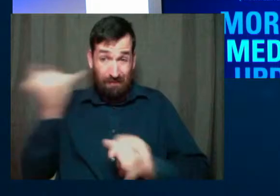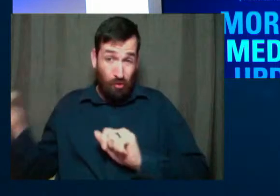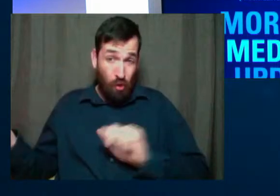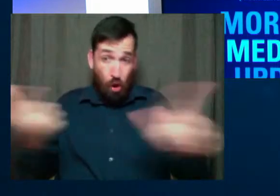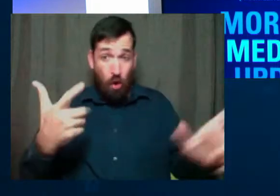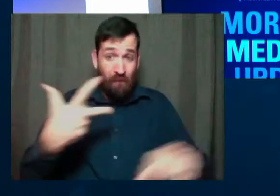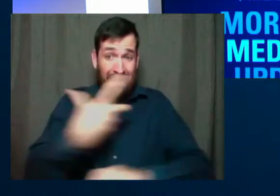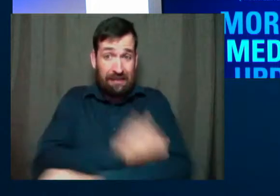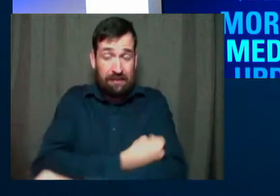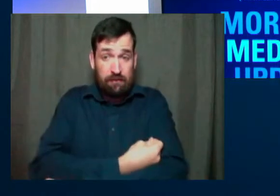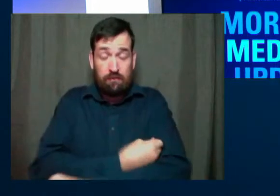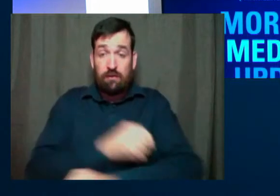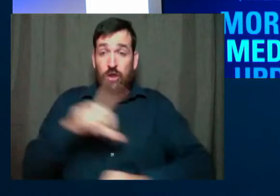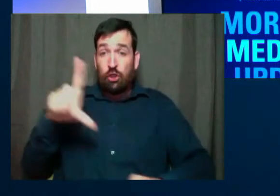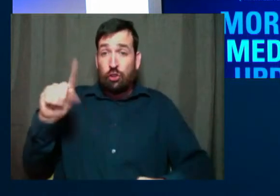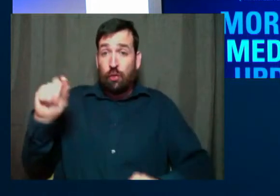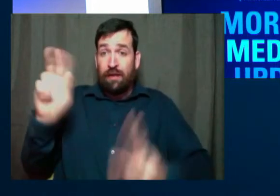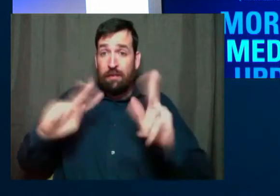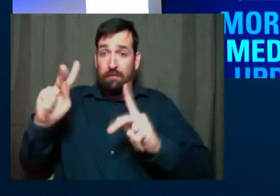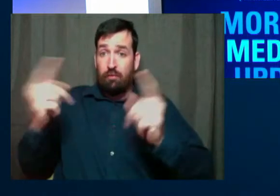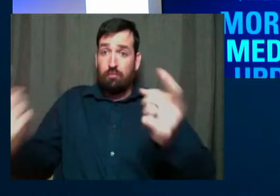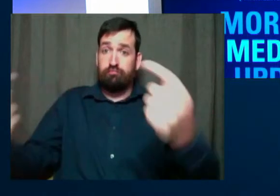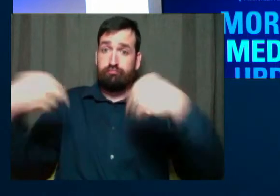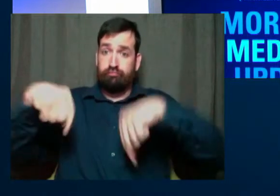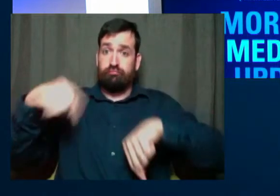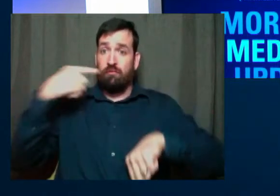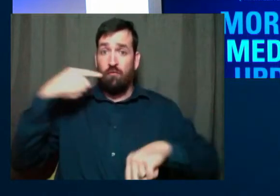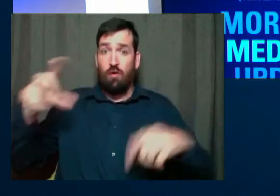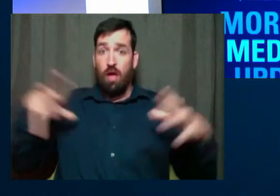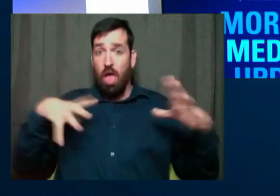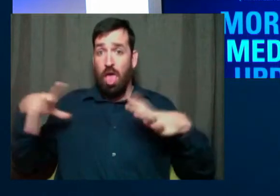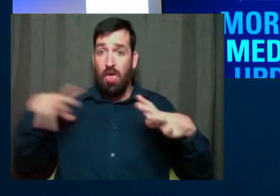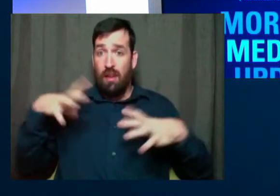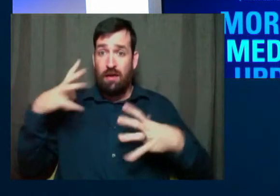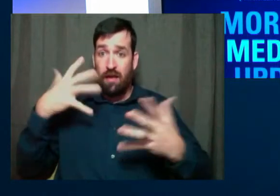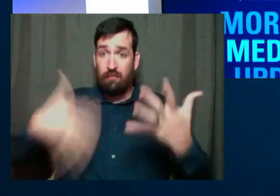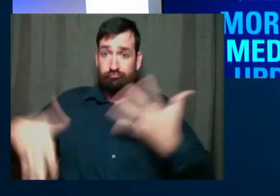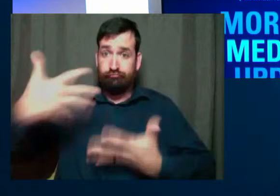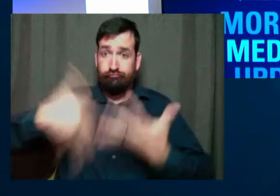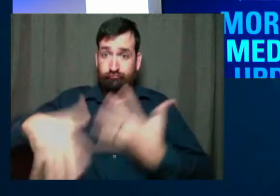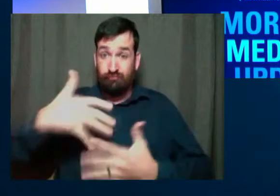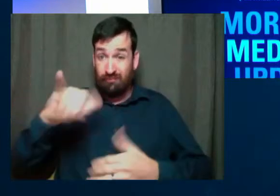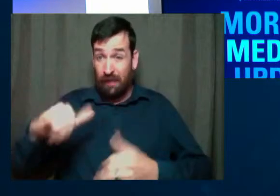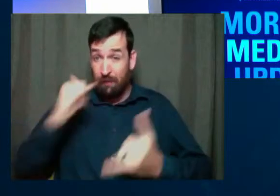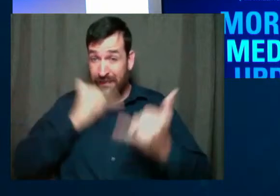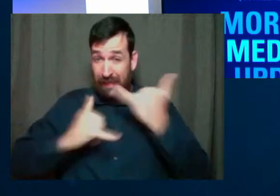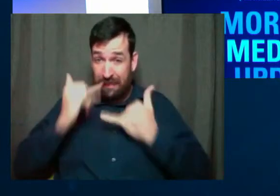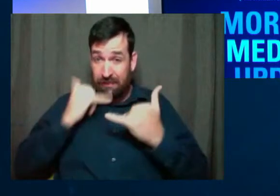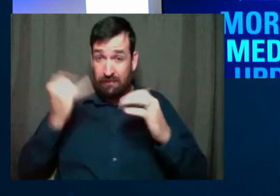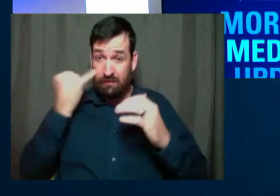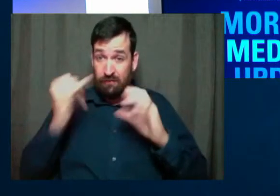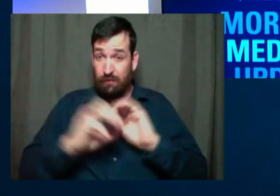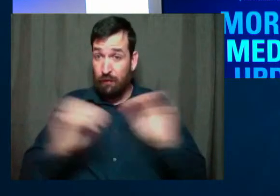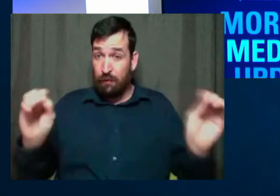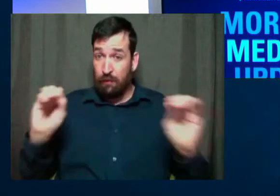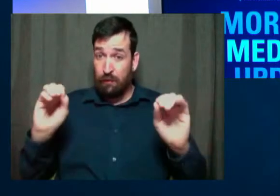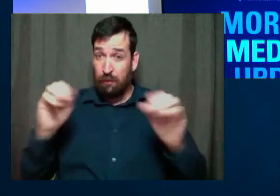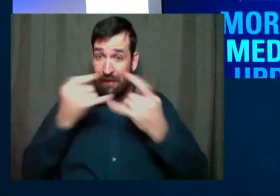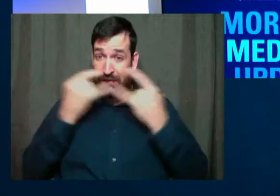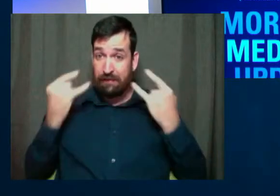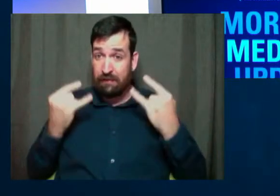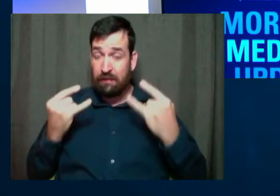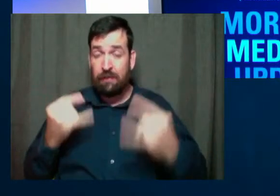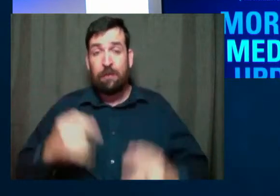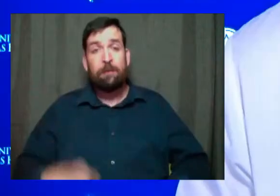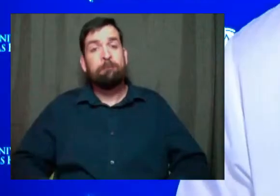20 people over for some holiday cheer be a mistake if they're not masked? Yeah,